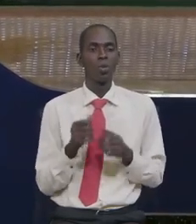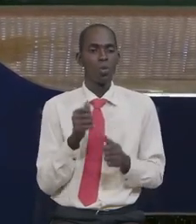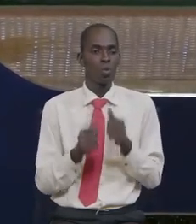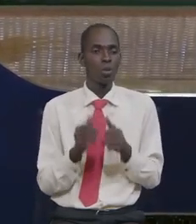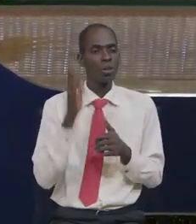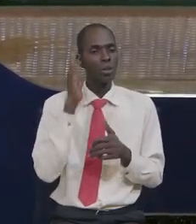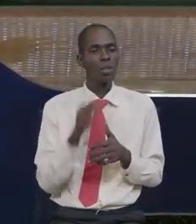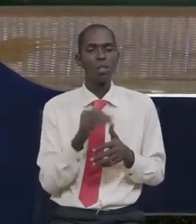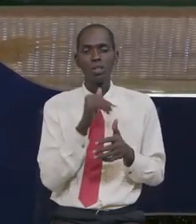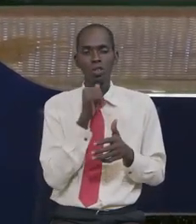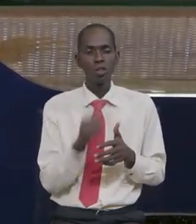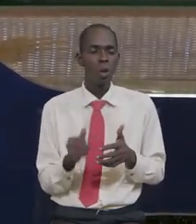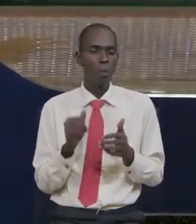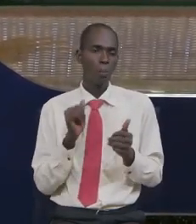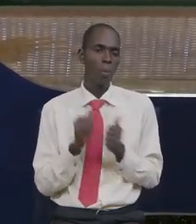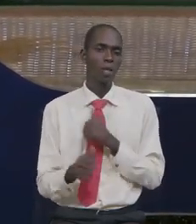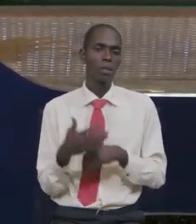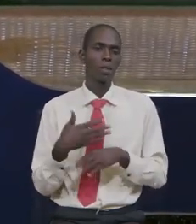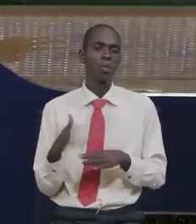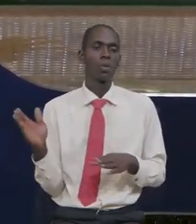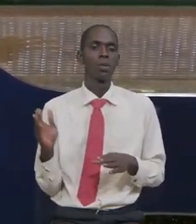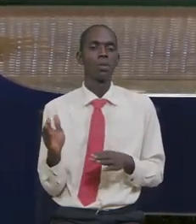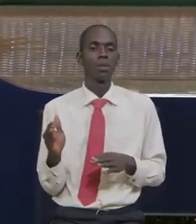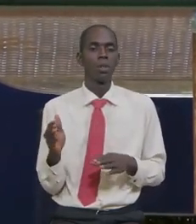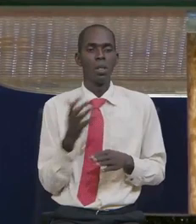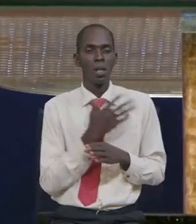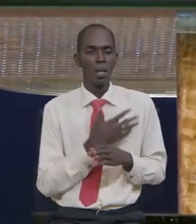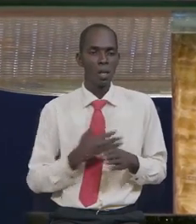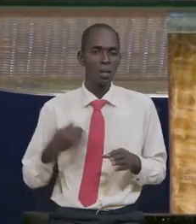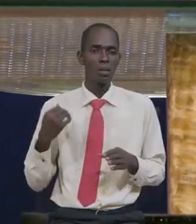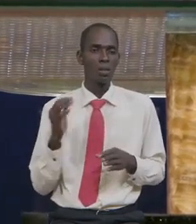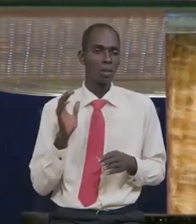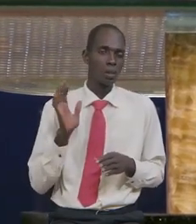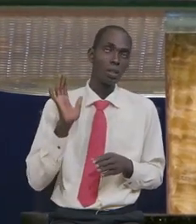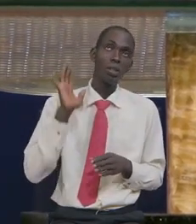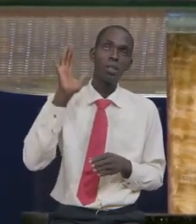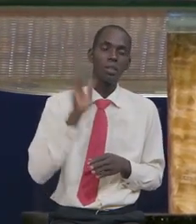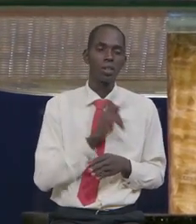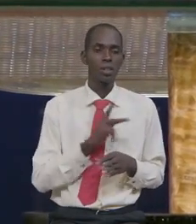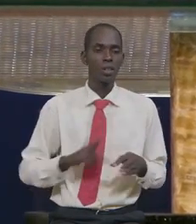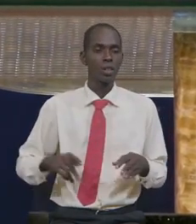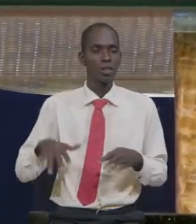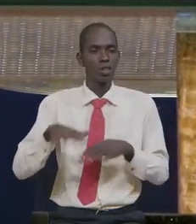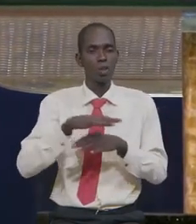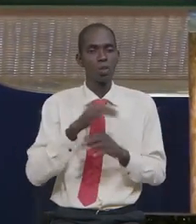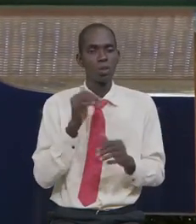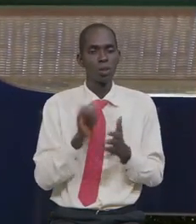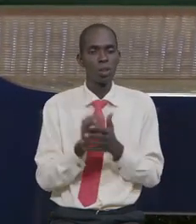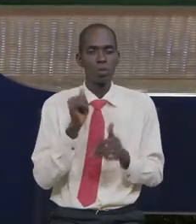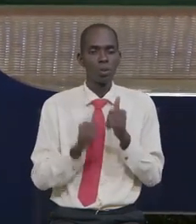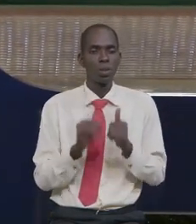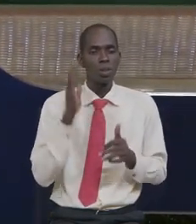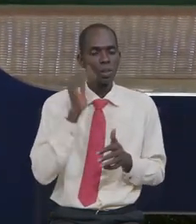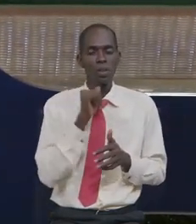shall not pass away, and his kingdom that which shall not be destroyed.